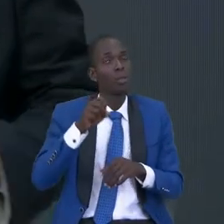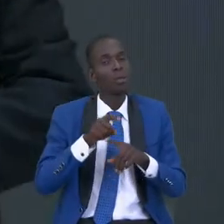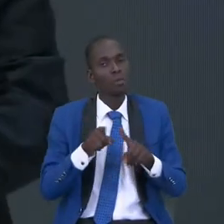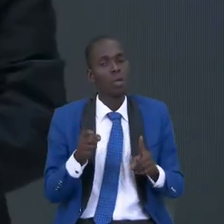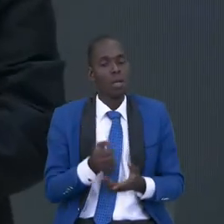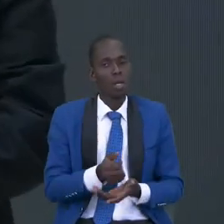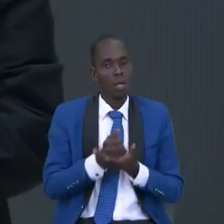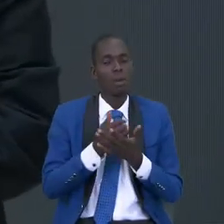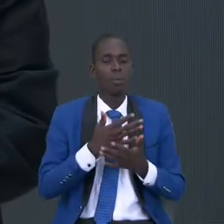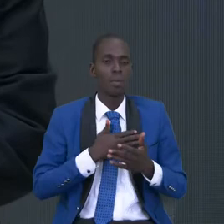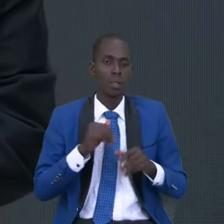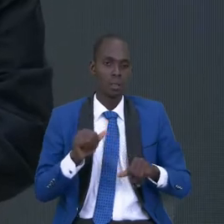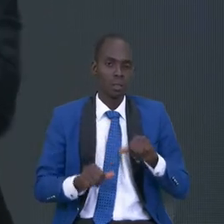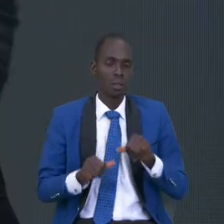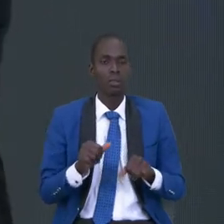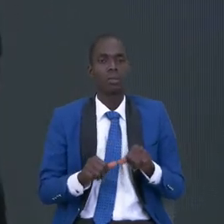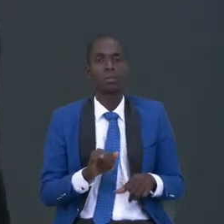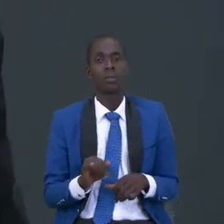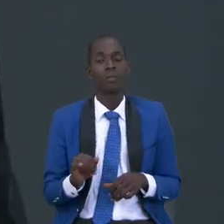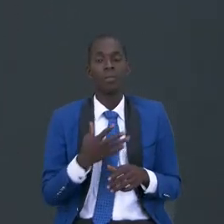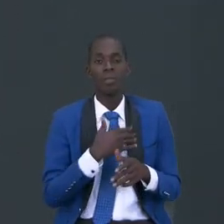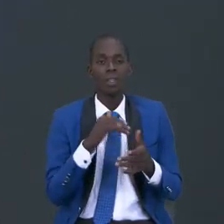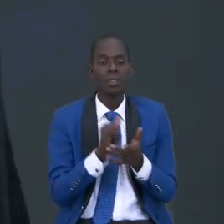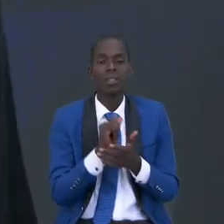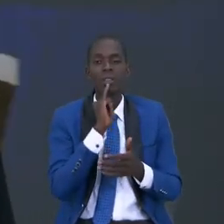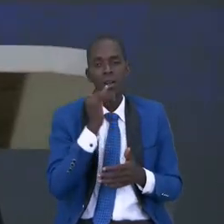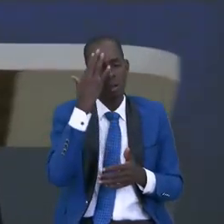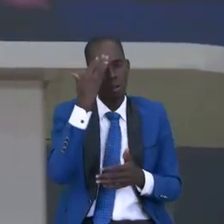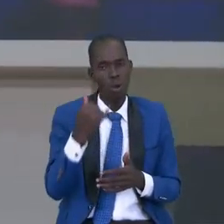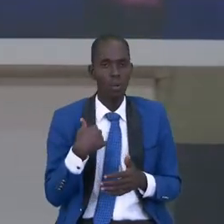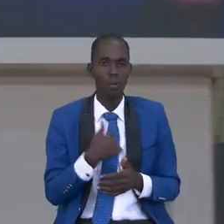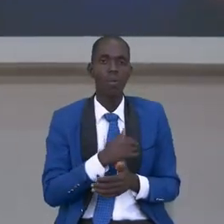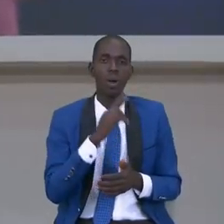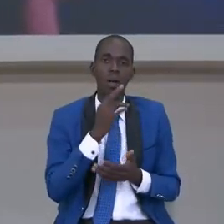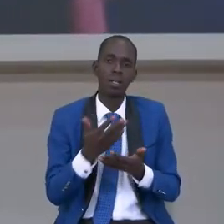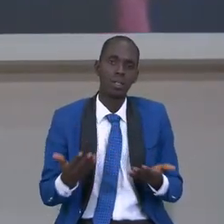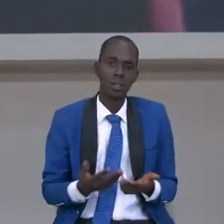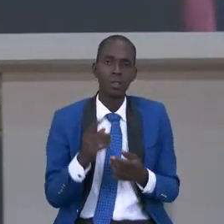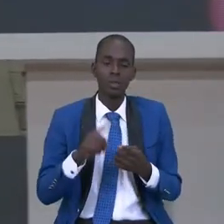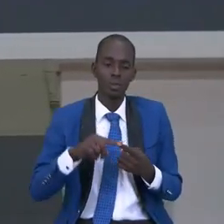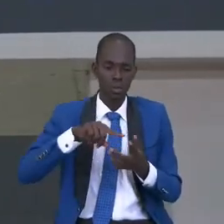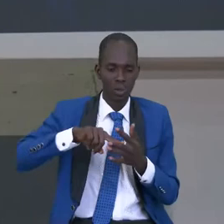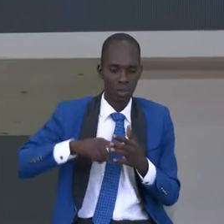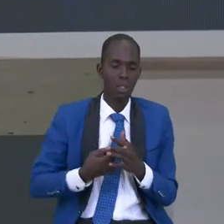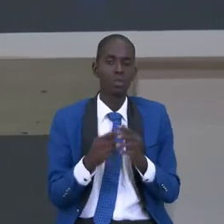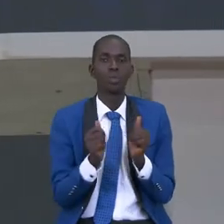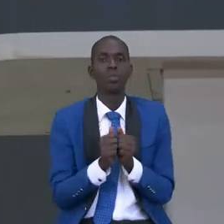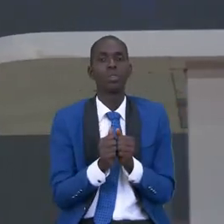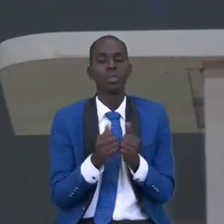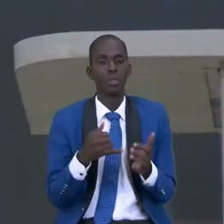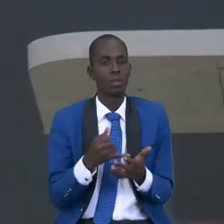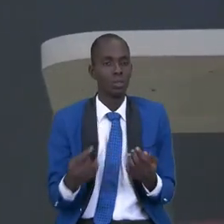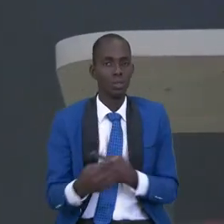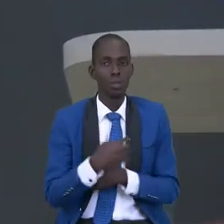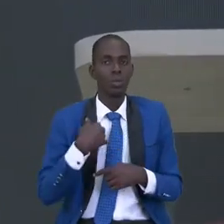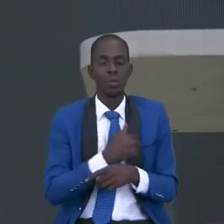mine unbelief. And that's why we're here to start way today. We're going to clear